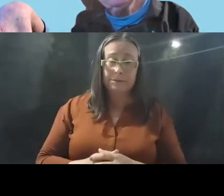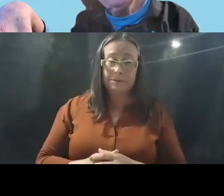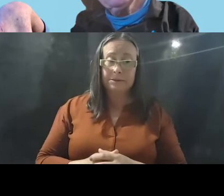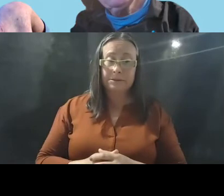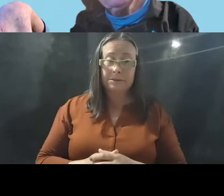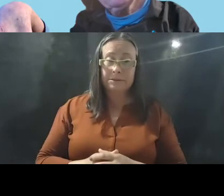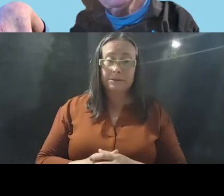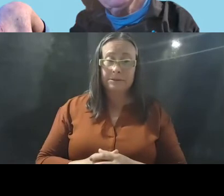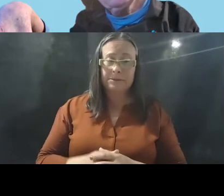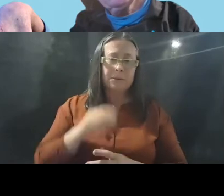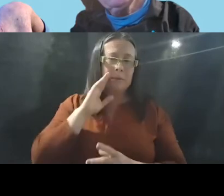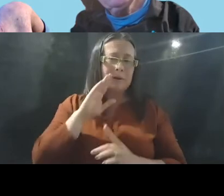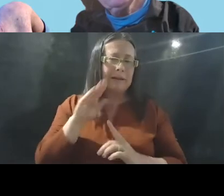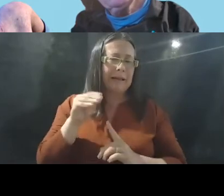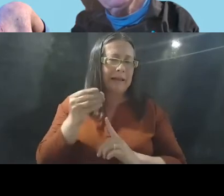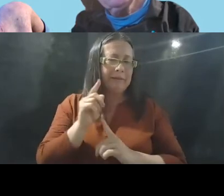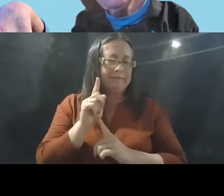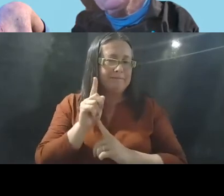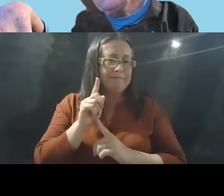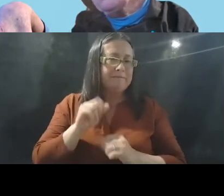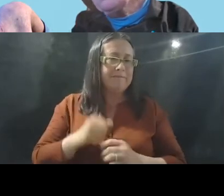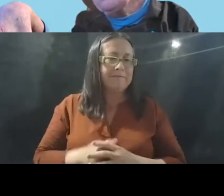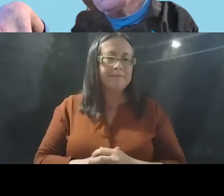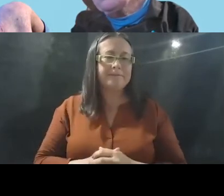We're going to give you another minute.